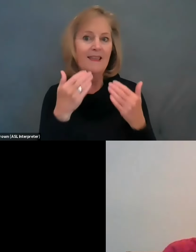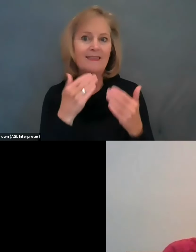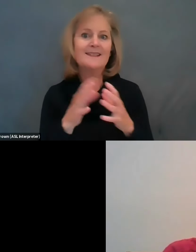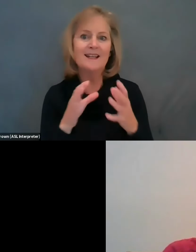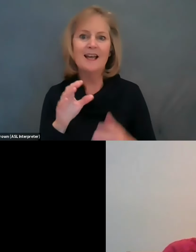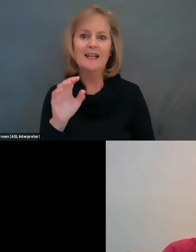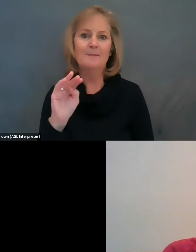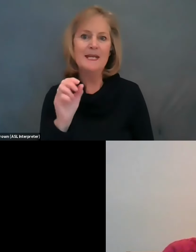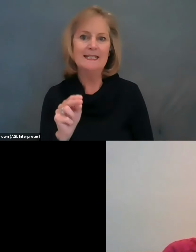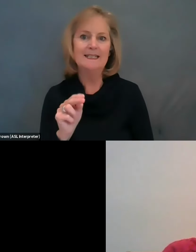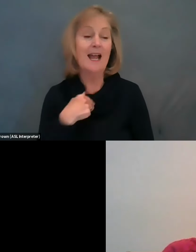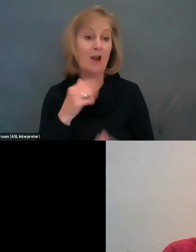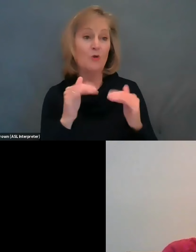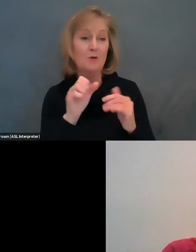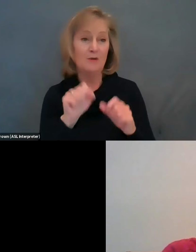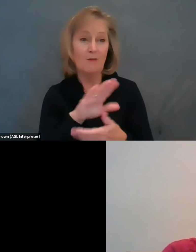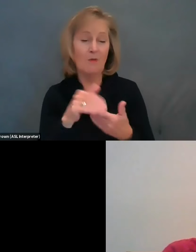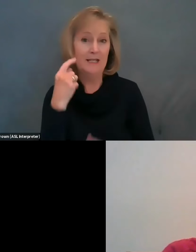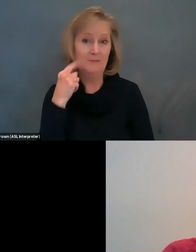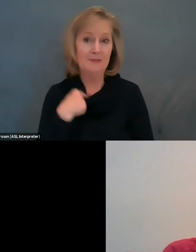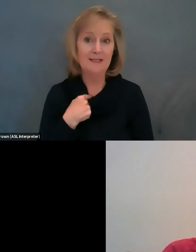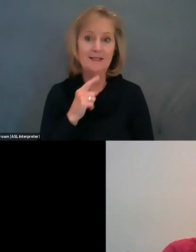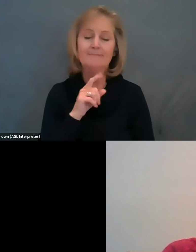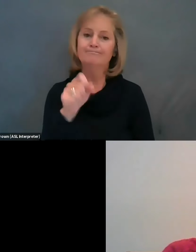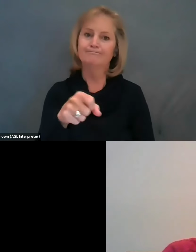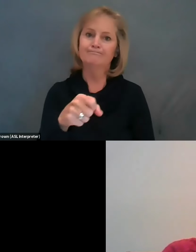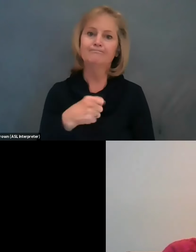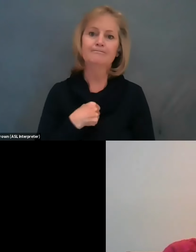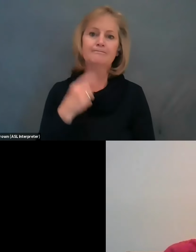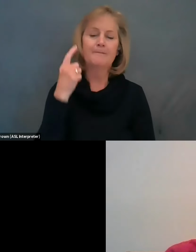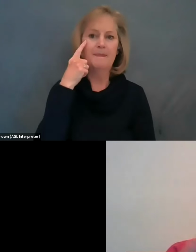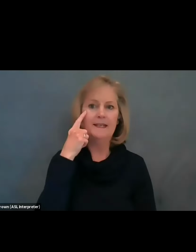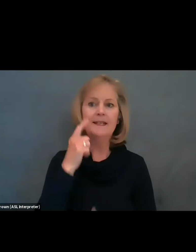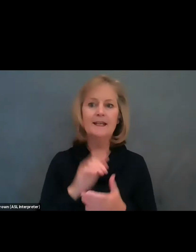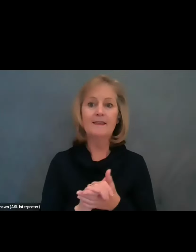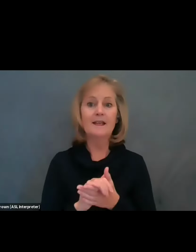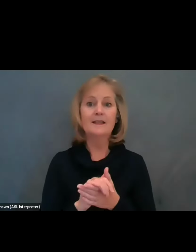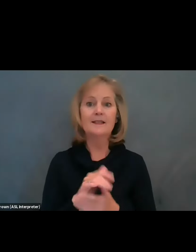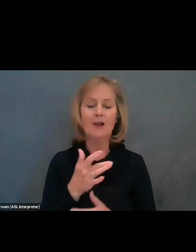lot, Megan. I hope you can all hear me. Absolutely. I think that at the